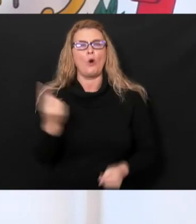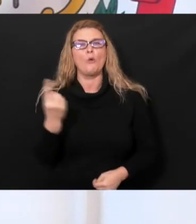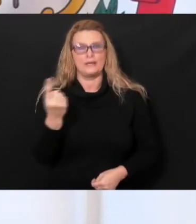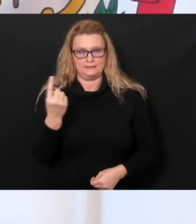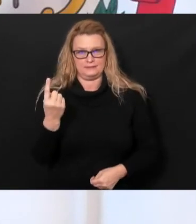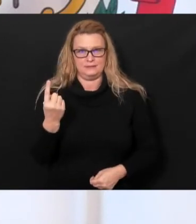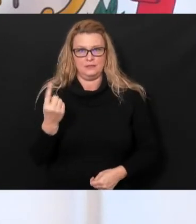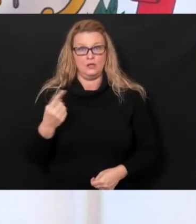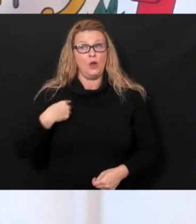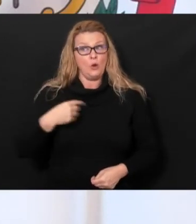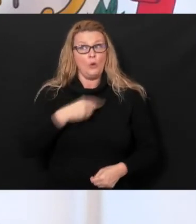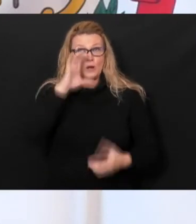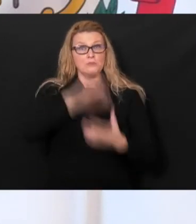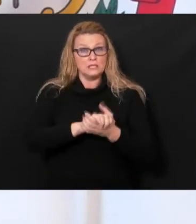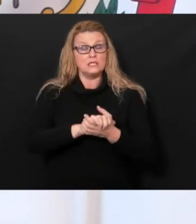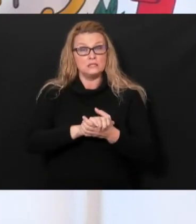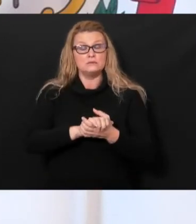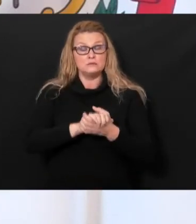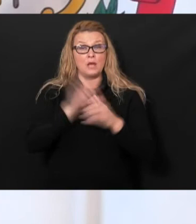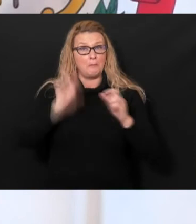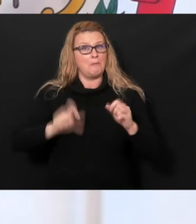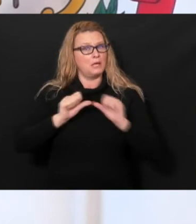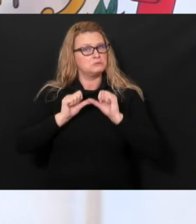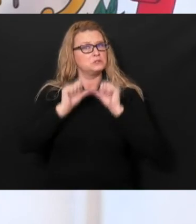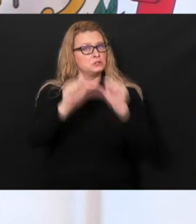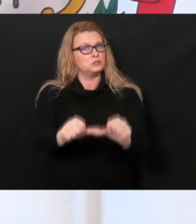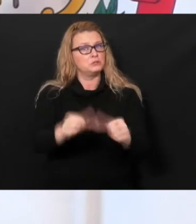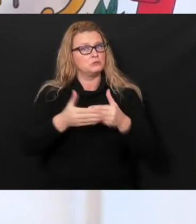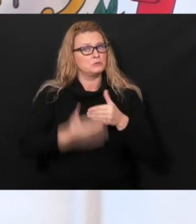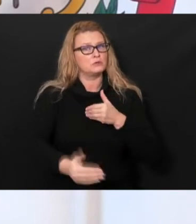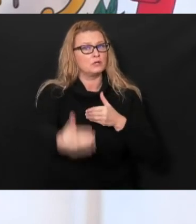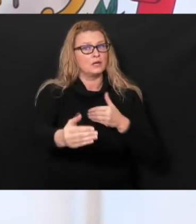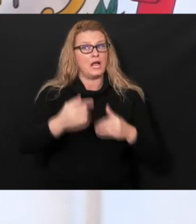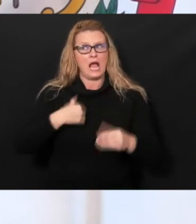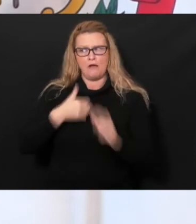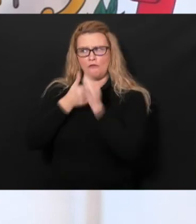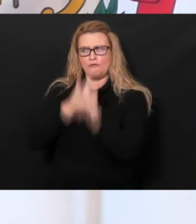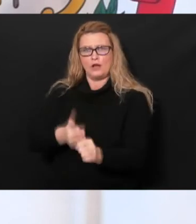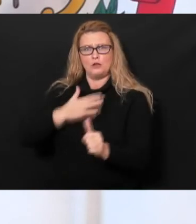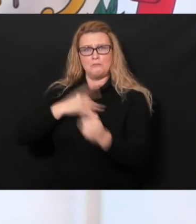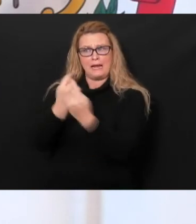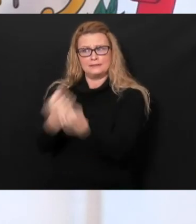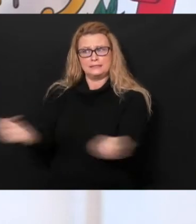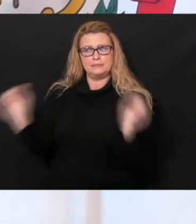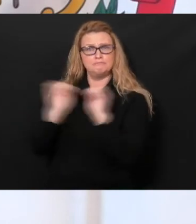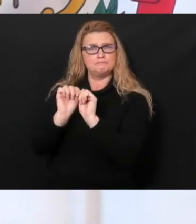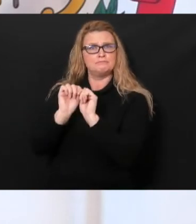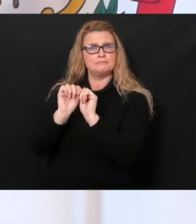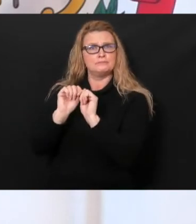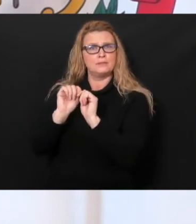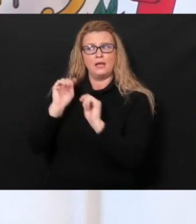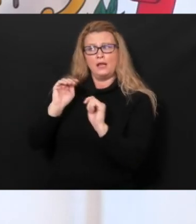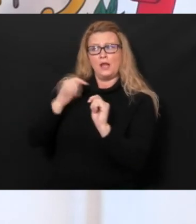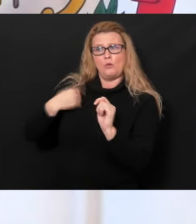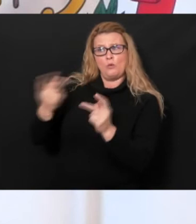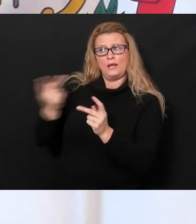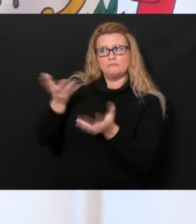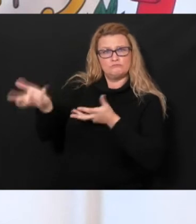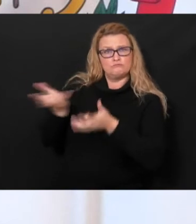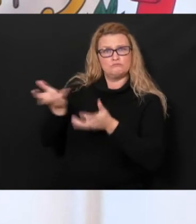believe we've got to go on, and I'm going to listen to the experts, and I'm going to absolutely make decisions based